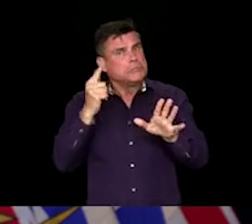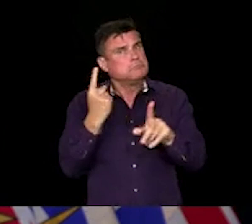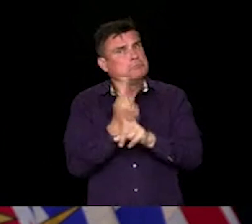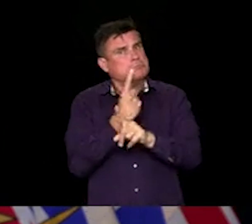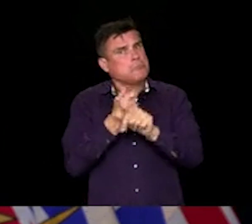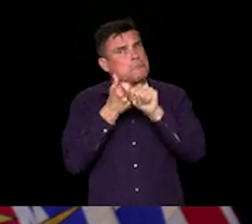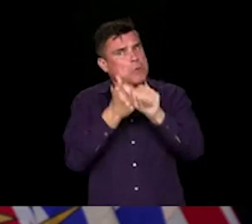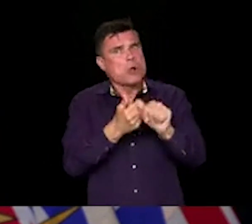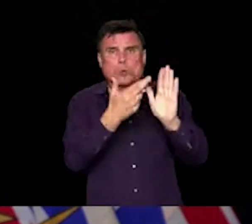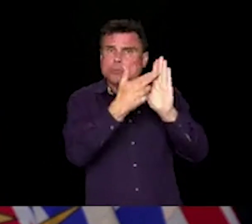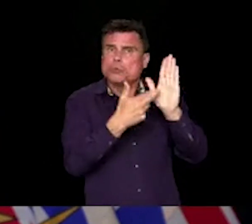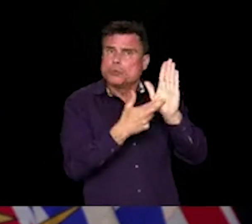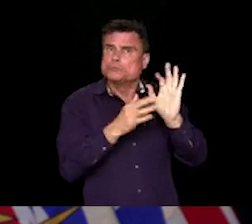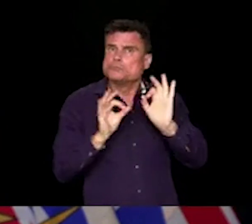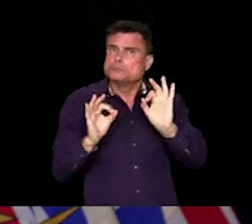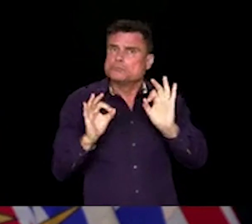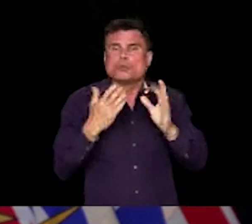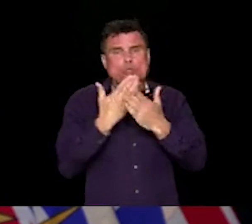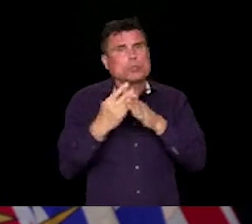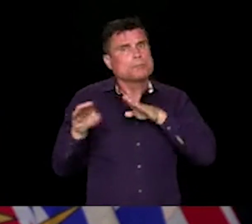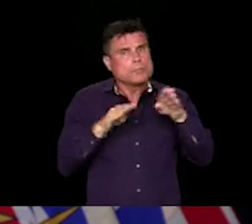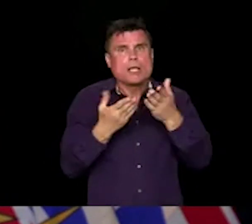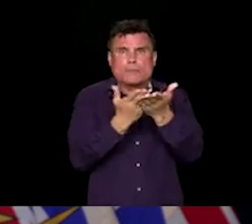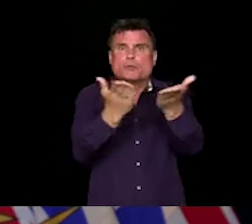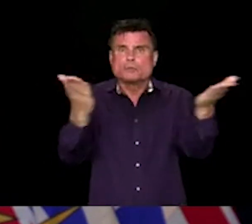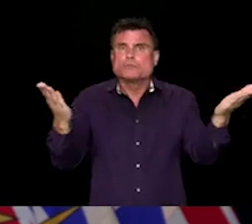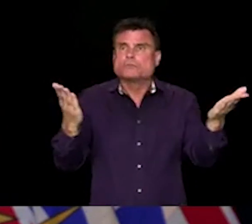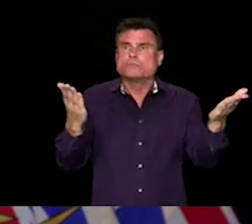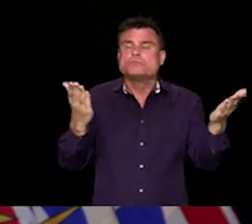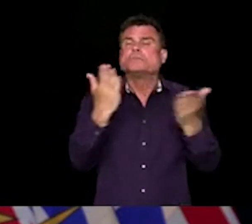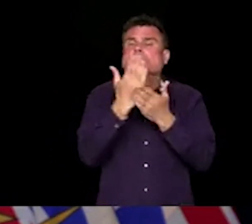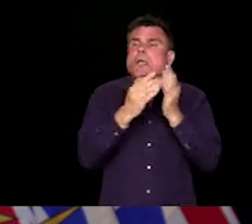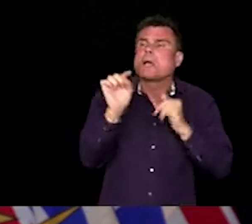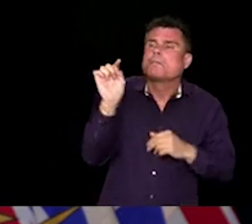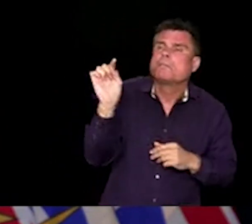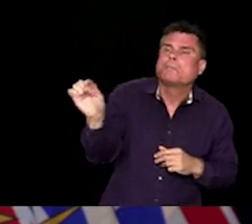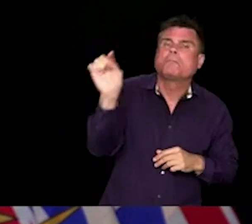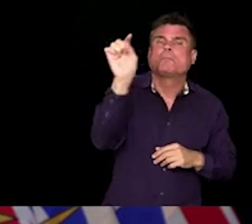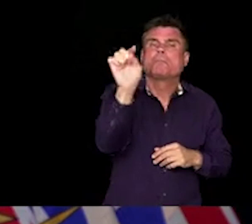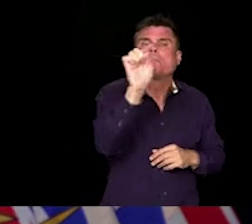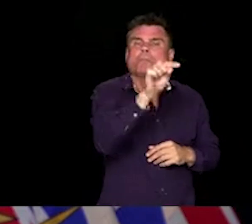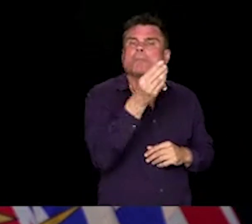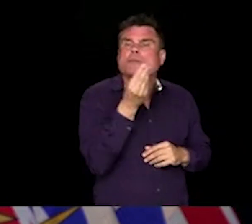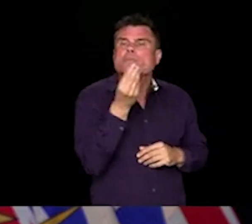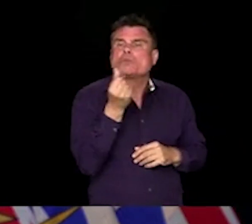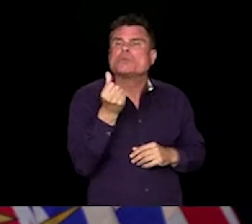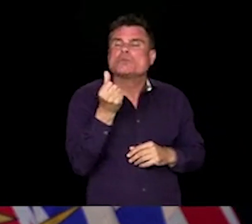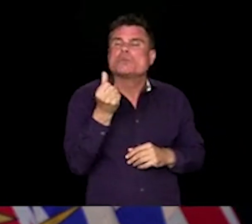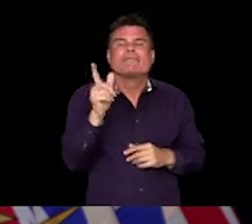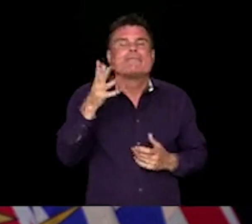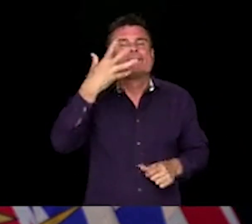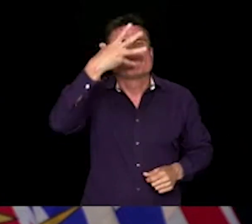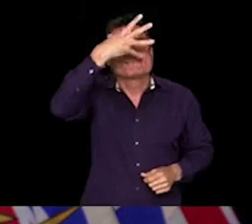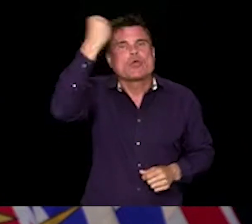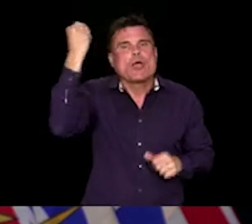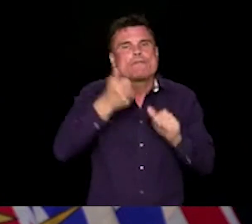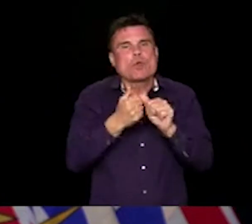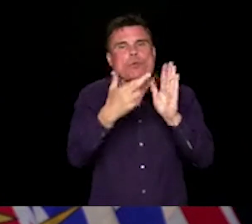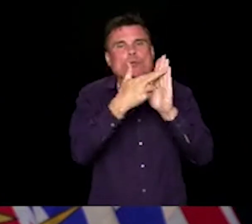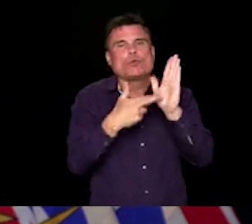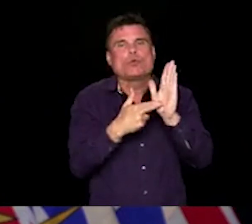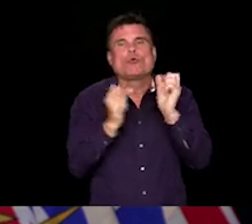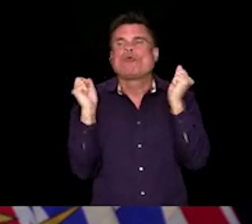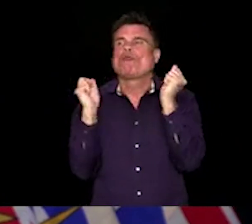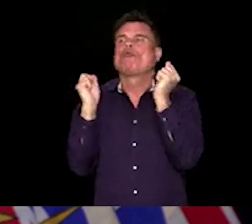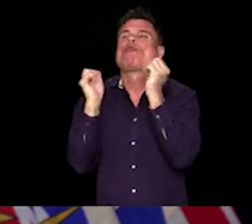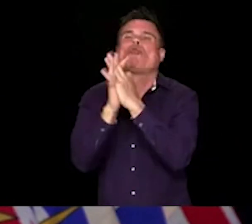with the small minority of people who are maybe having too much fun and are disturbing